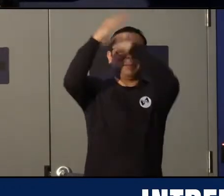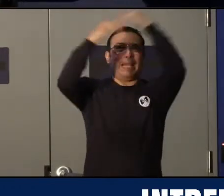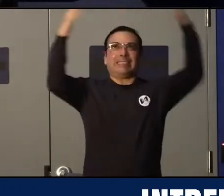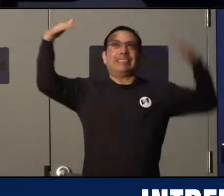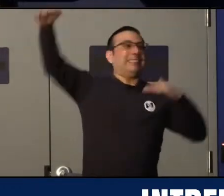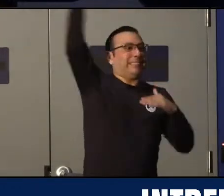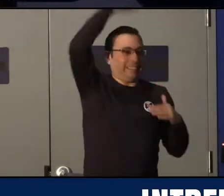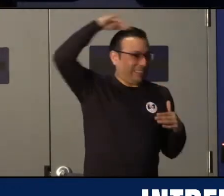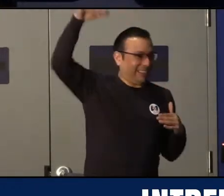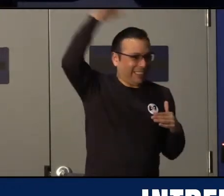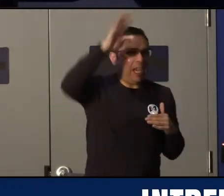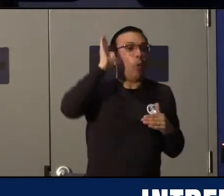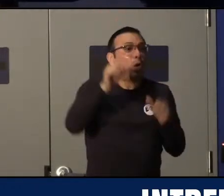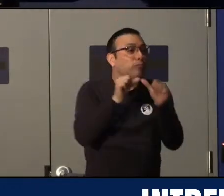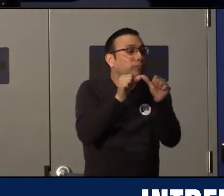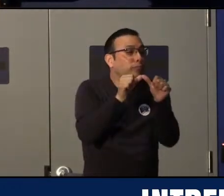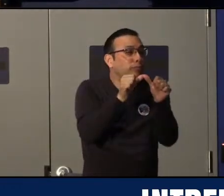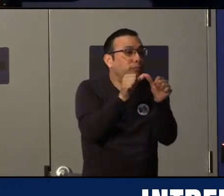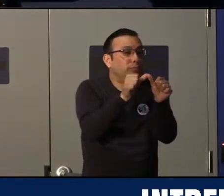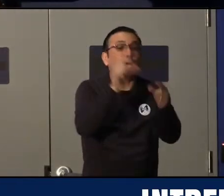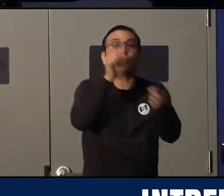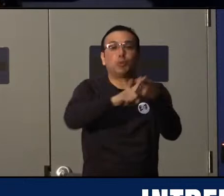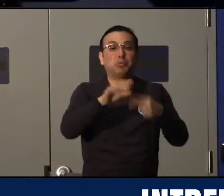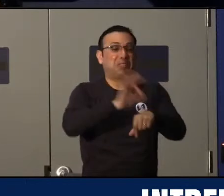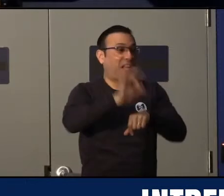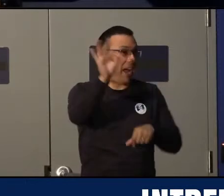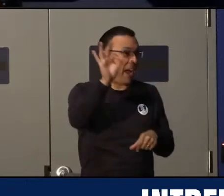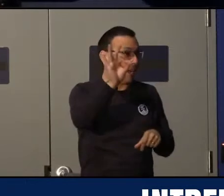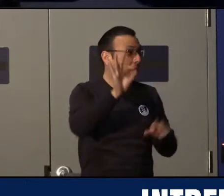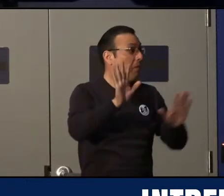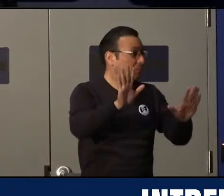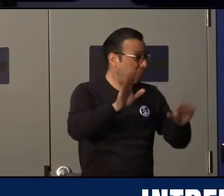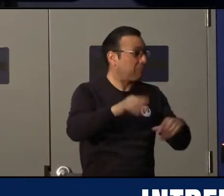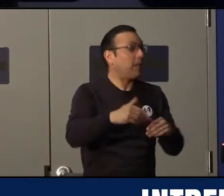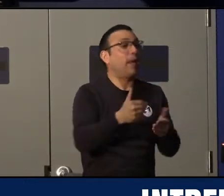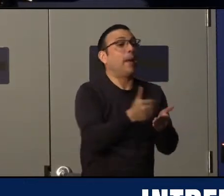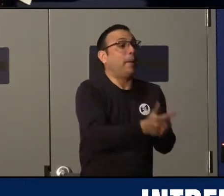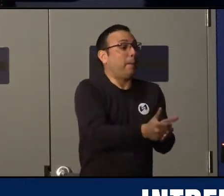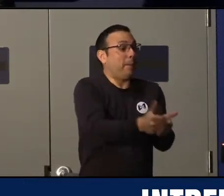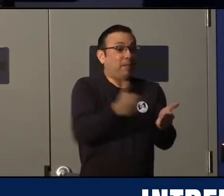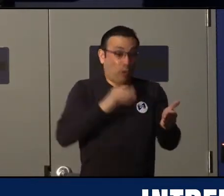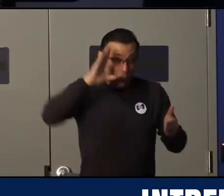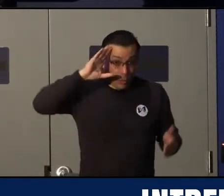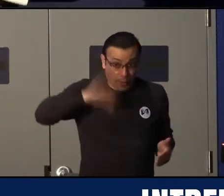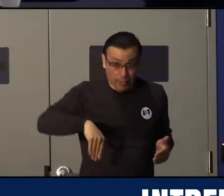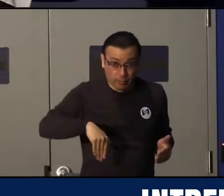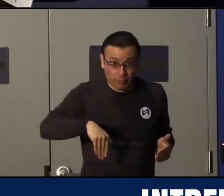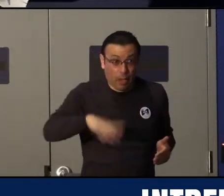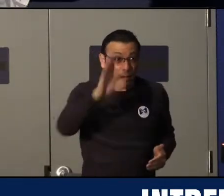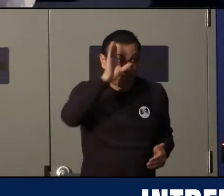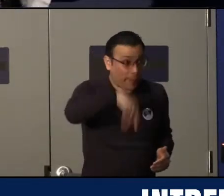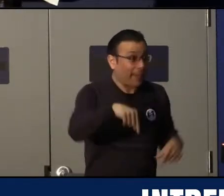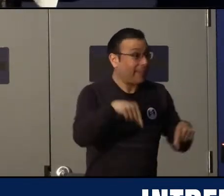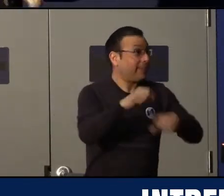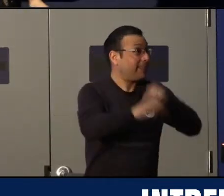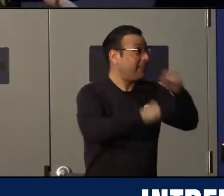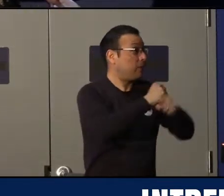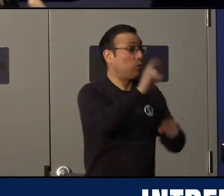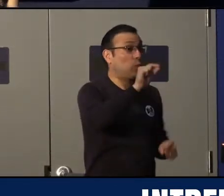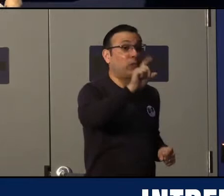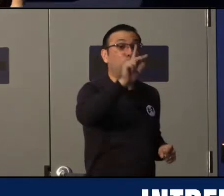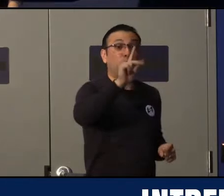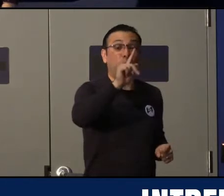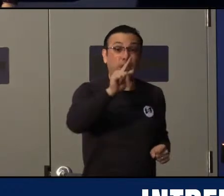night long until about 9 o'clock. But before that, everyone, before we get to this presentation, did you know that this year is actually the